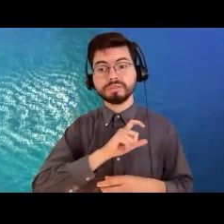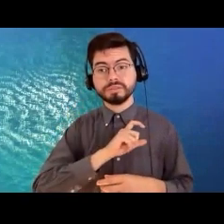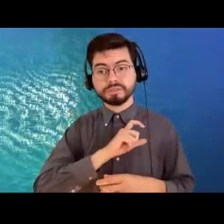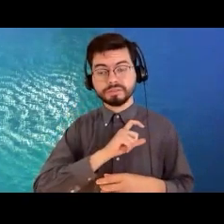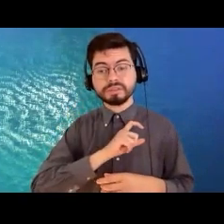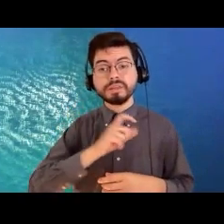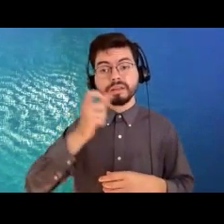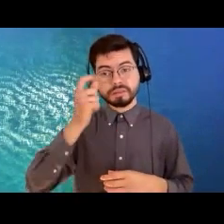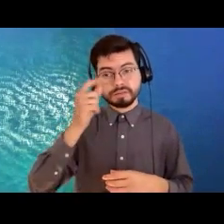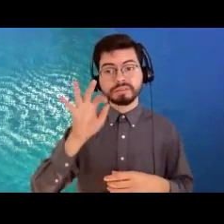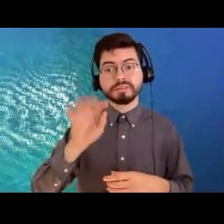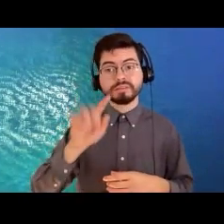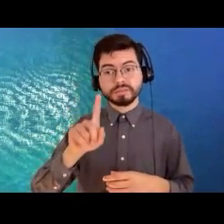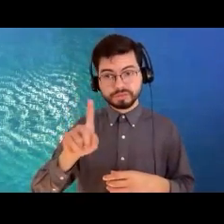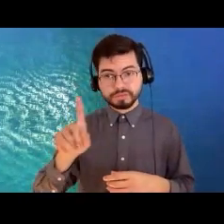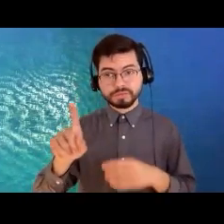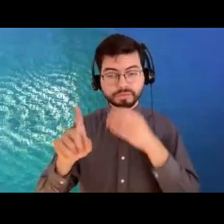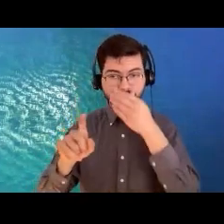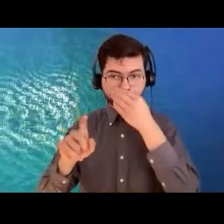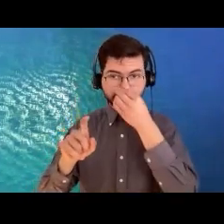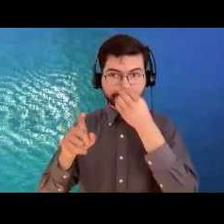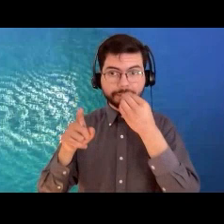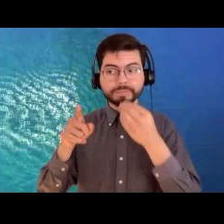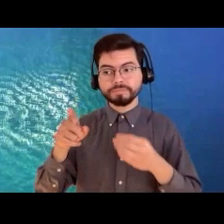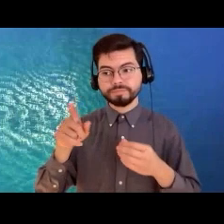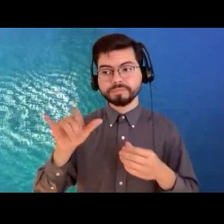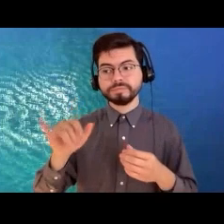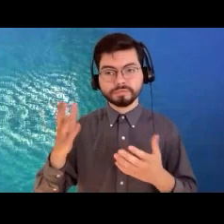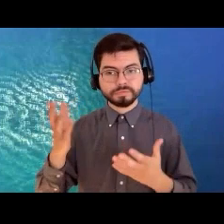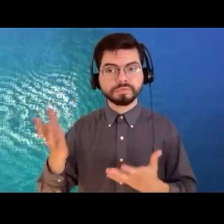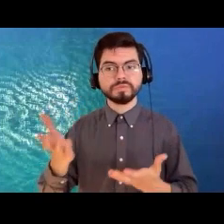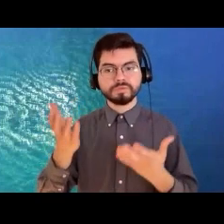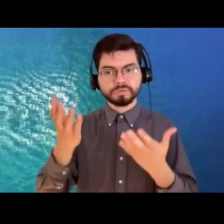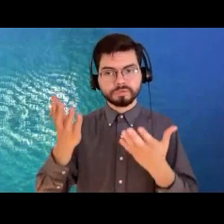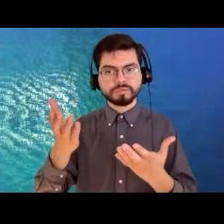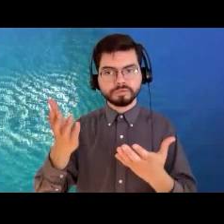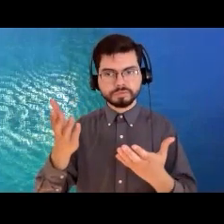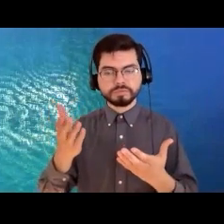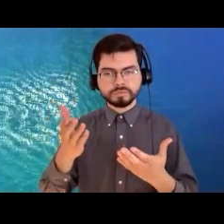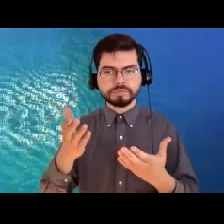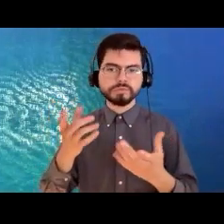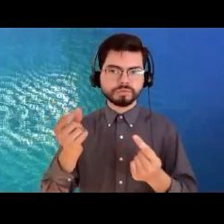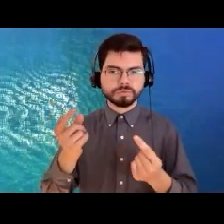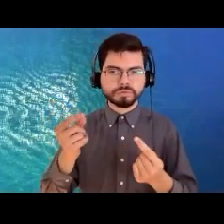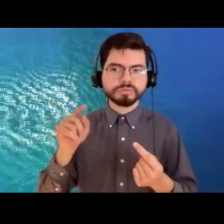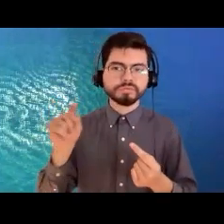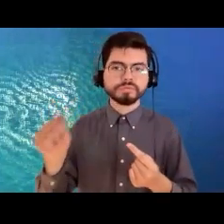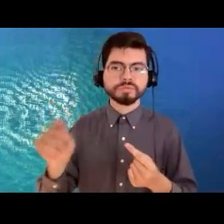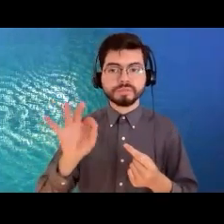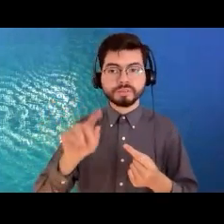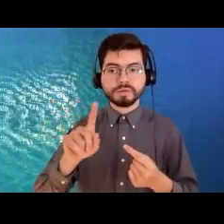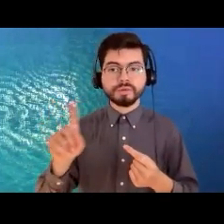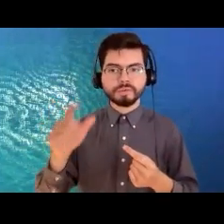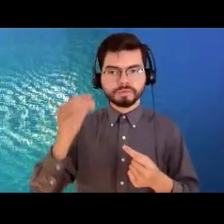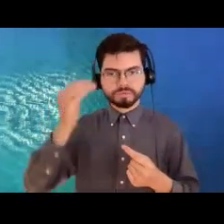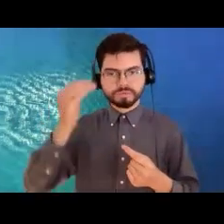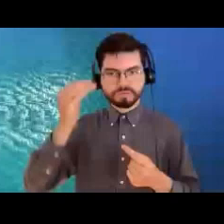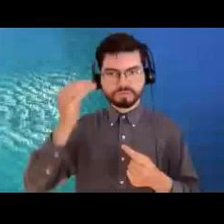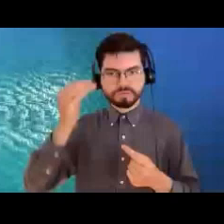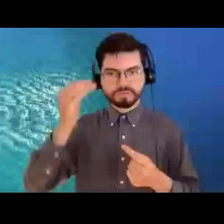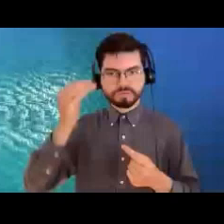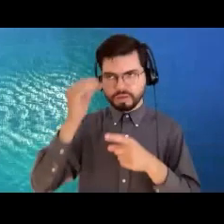911 is going to be the recommended route, and those dispatch centers are well aware of that being the case and trying to channel